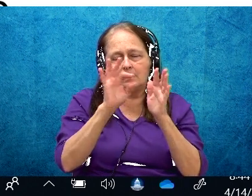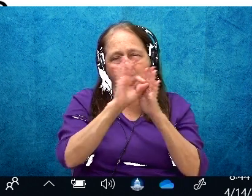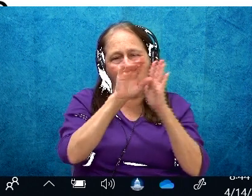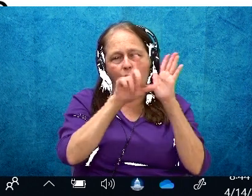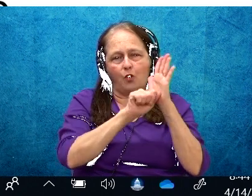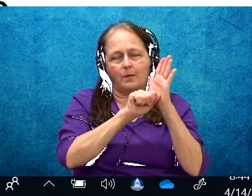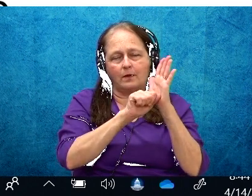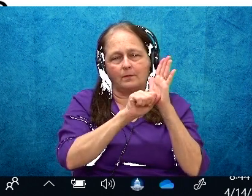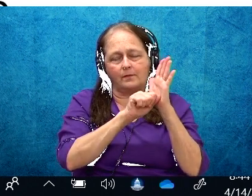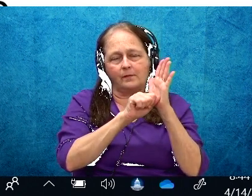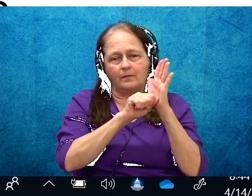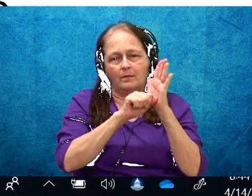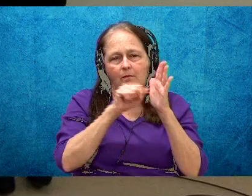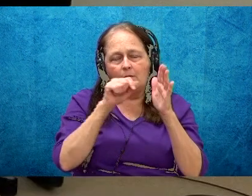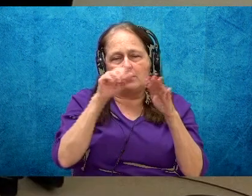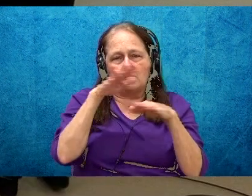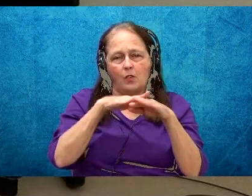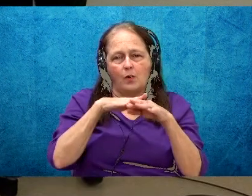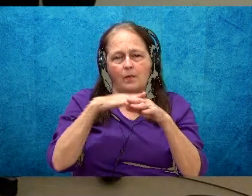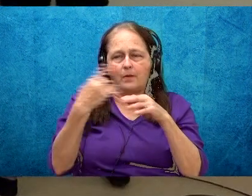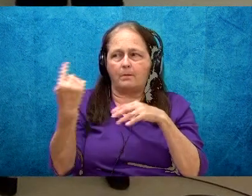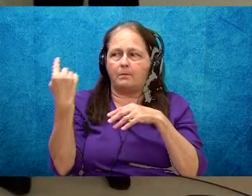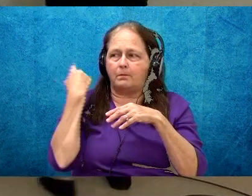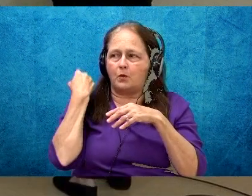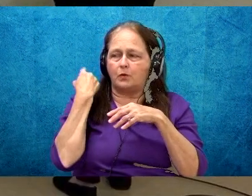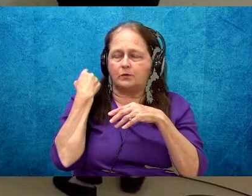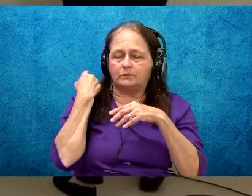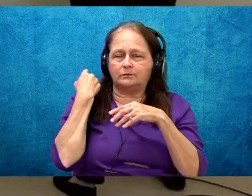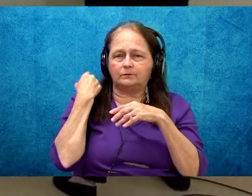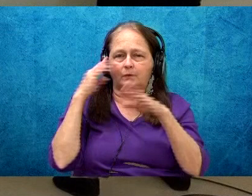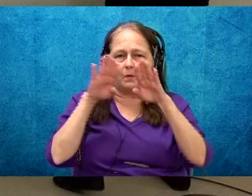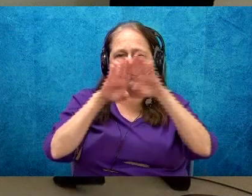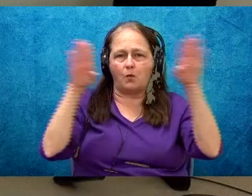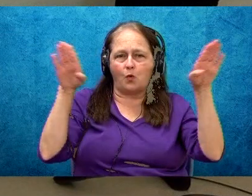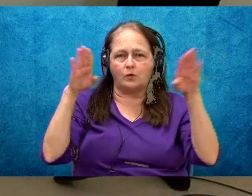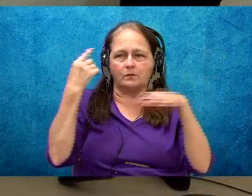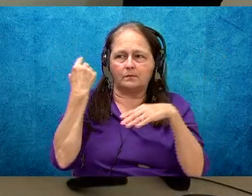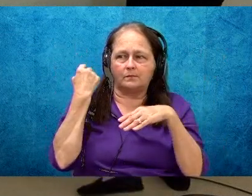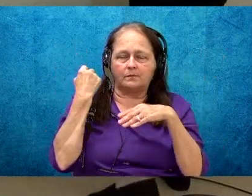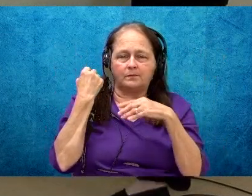Okay, and let's look at it on the board together.